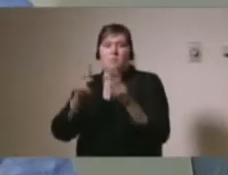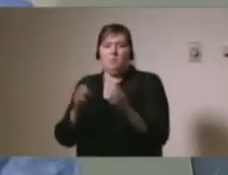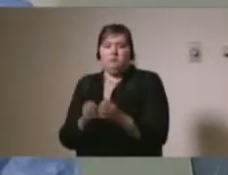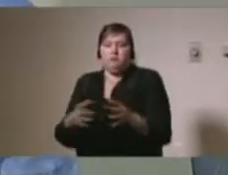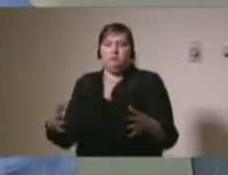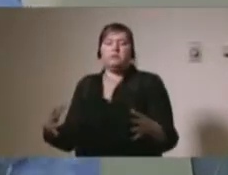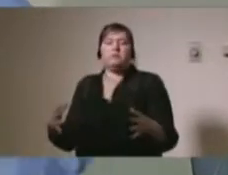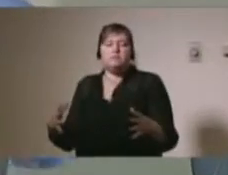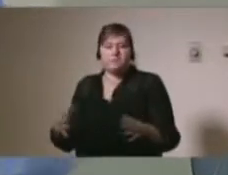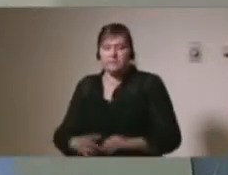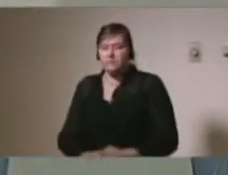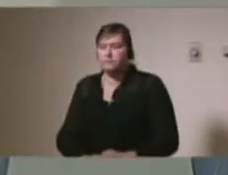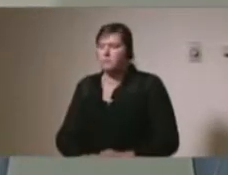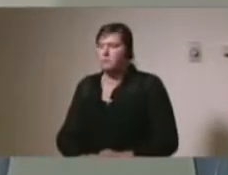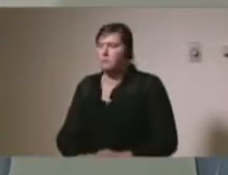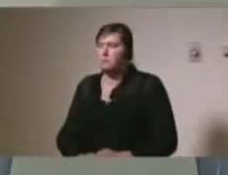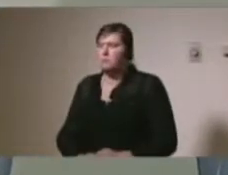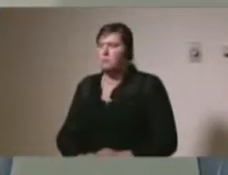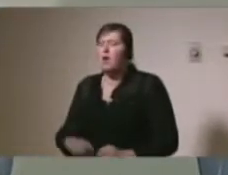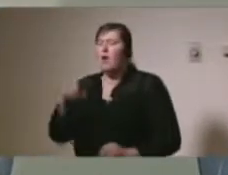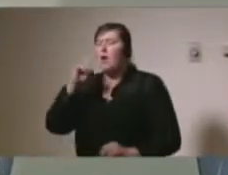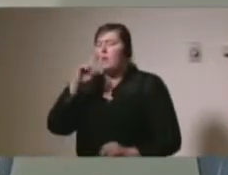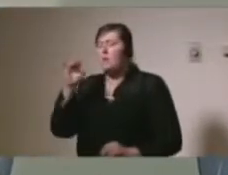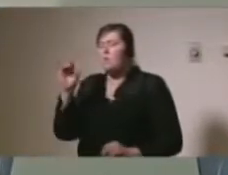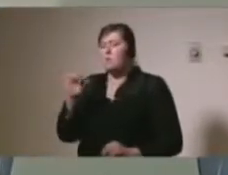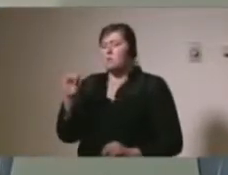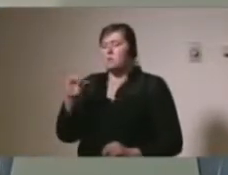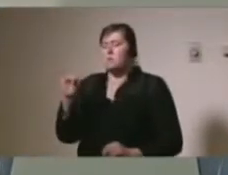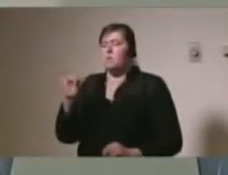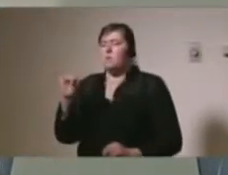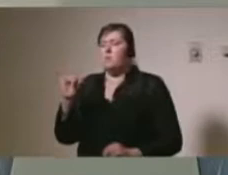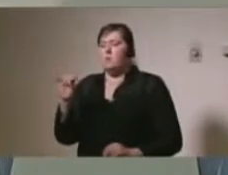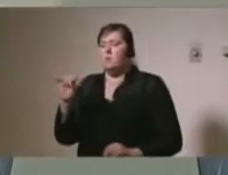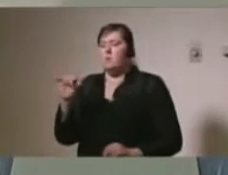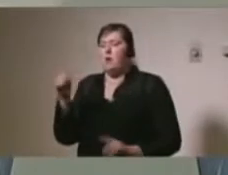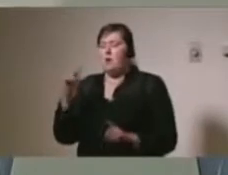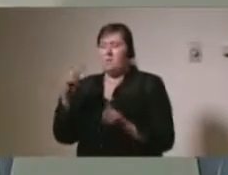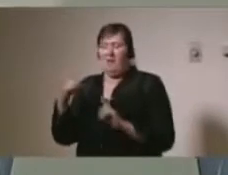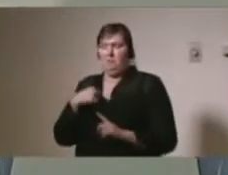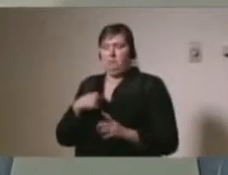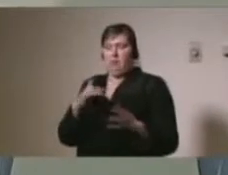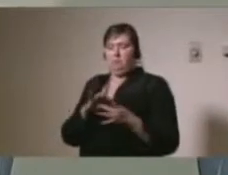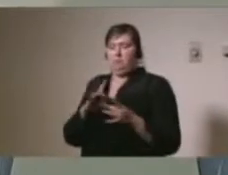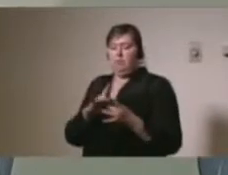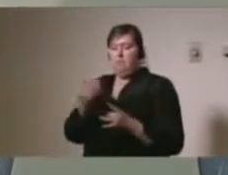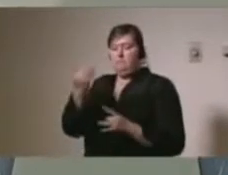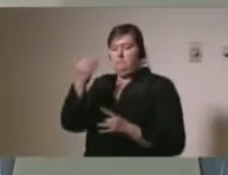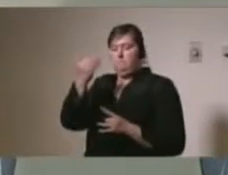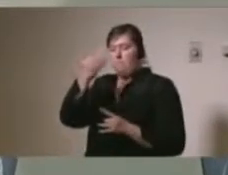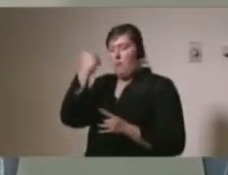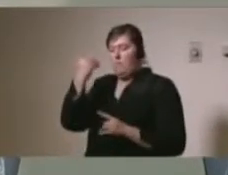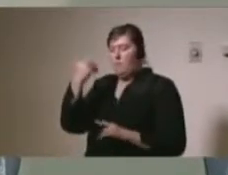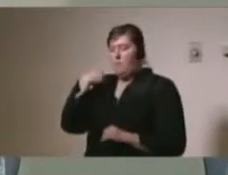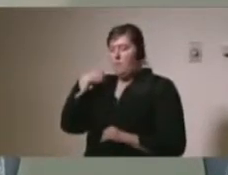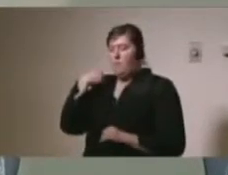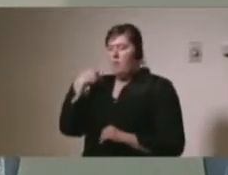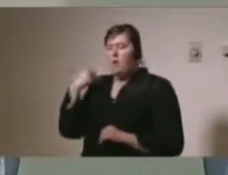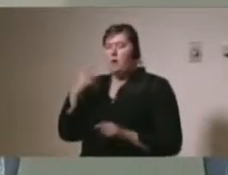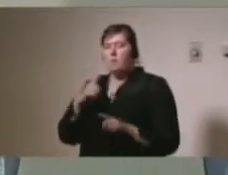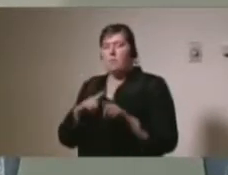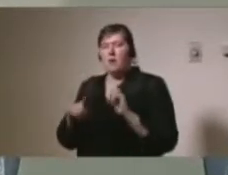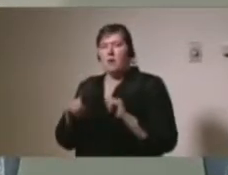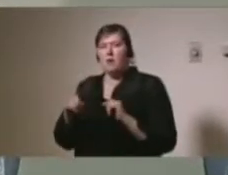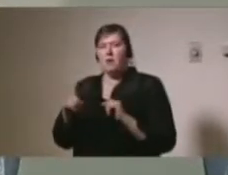I guess the other part of it is City Council. I forgot to mention, when we do have the even